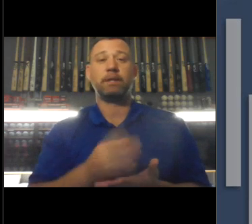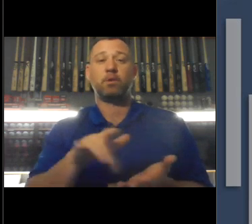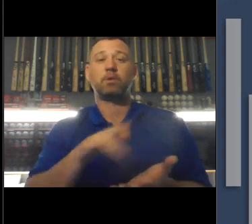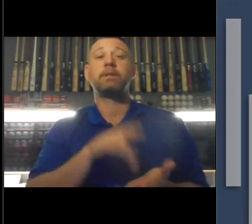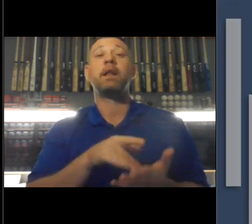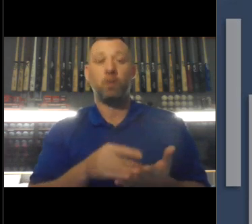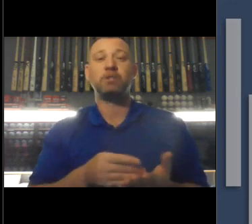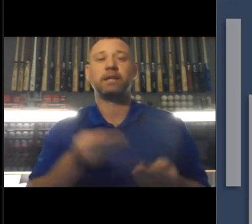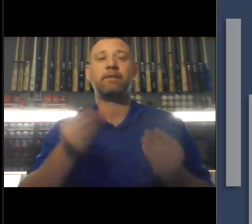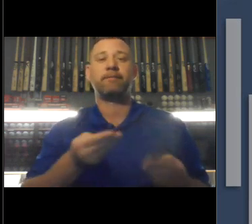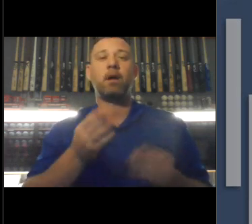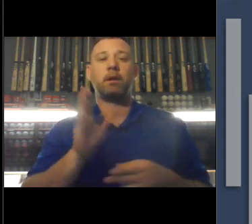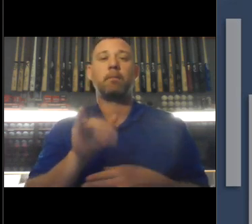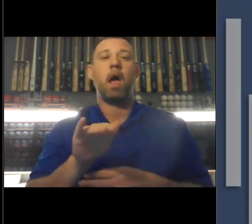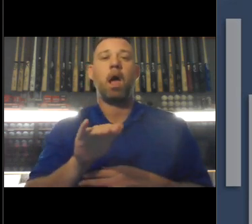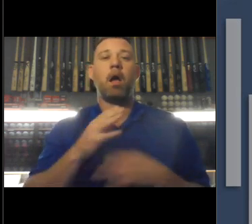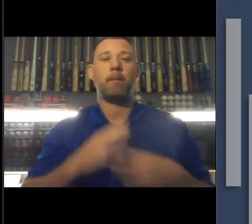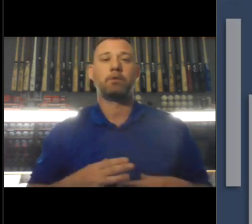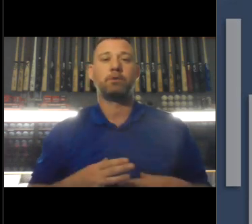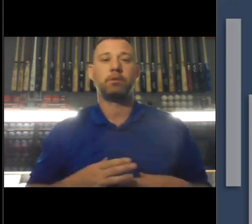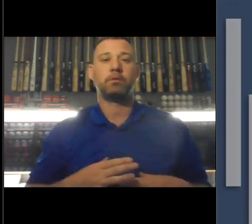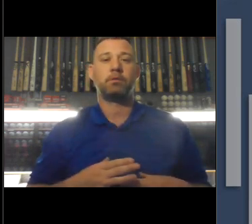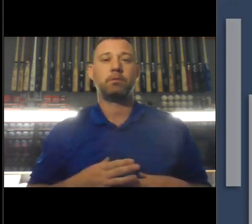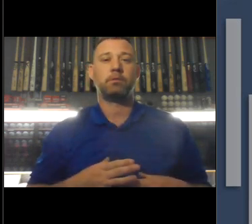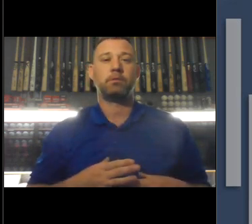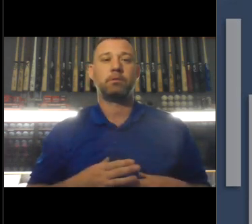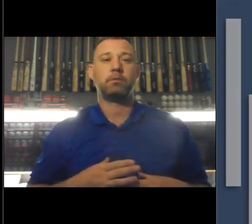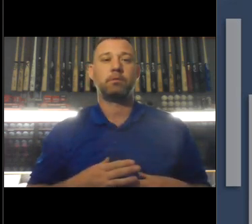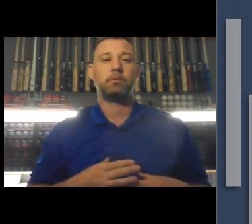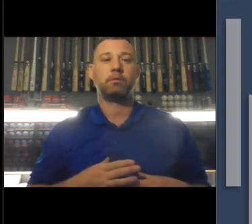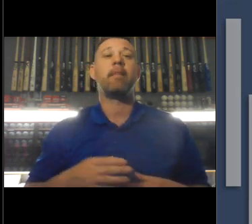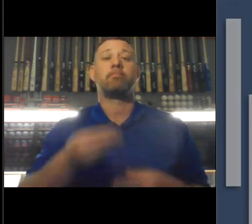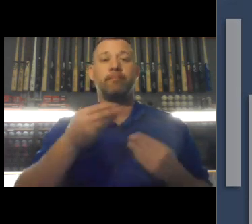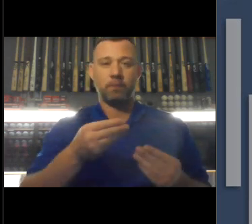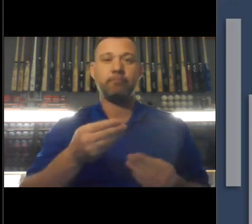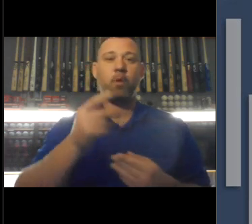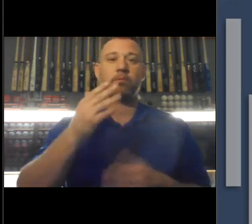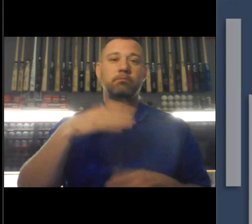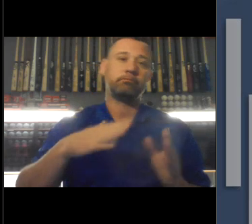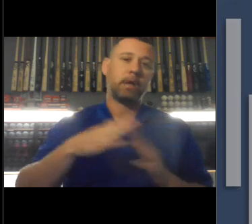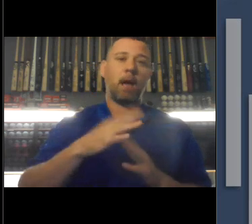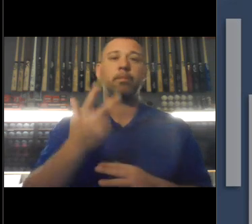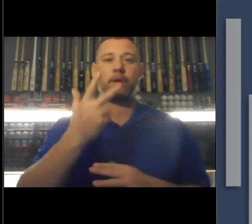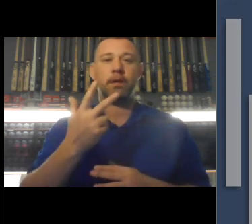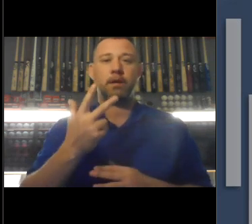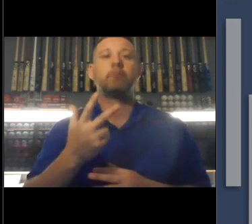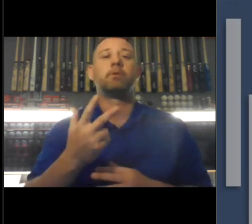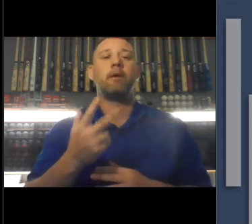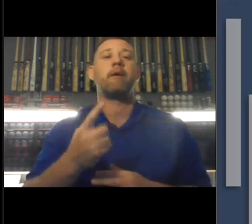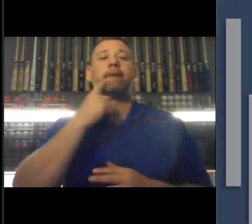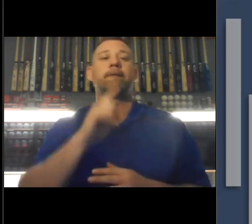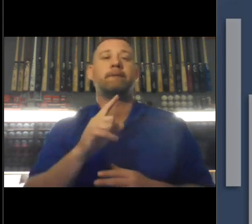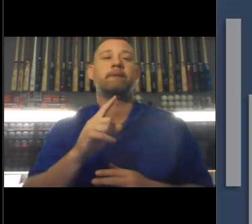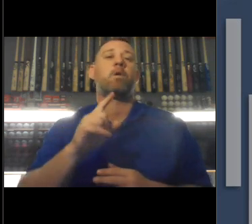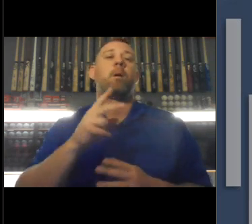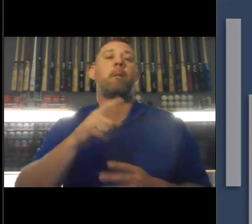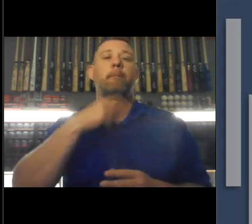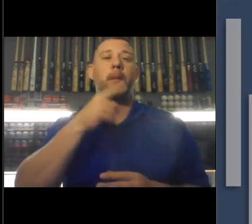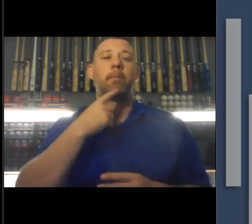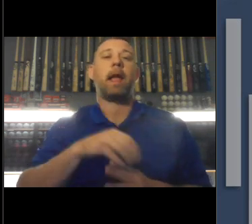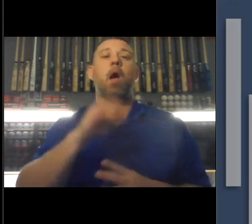Commission. They've been selected as a top 3 finalists for the California Transportation Foundation's Public Outreach